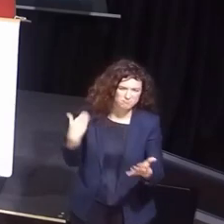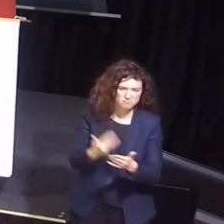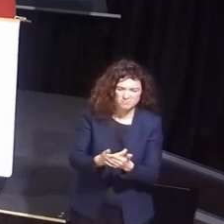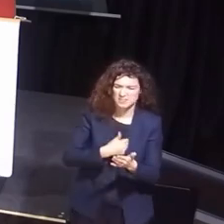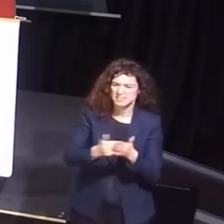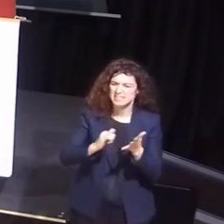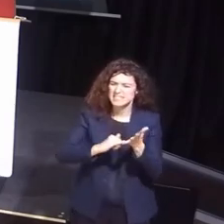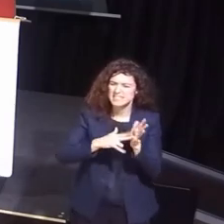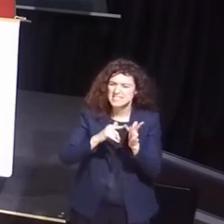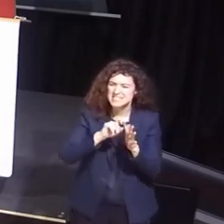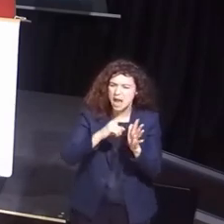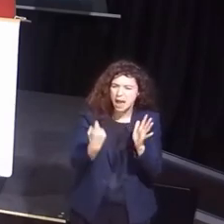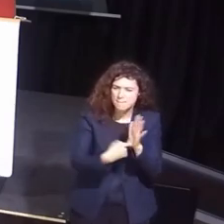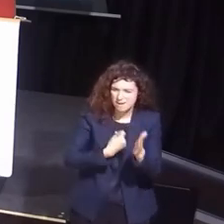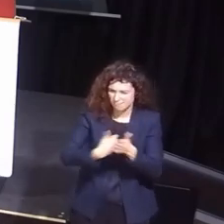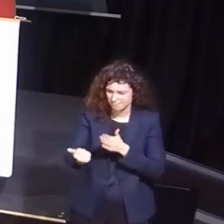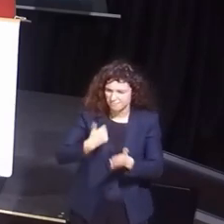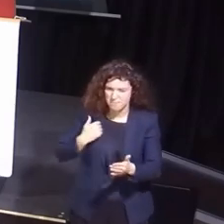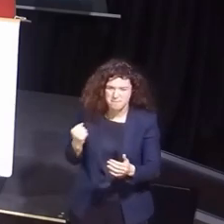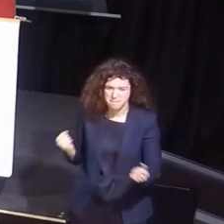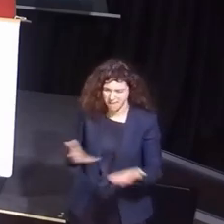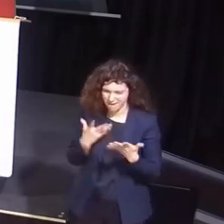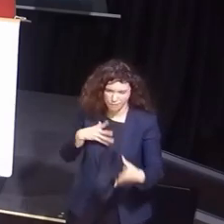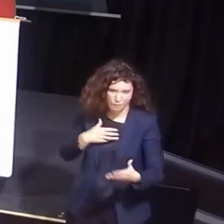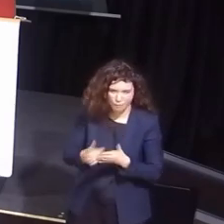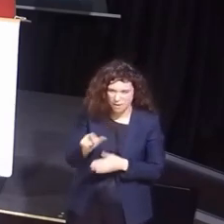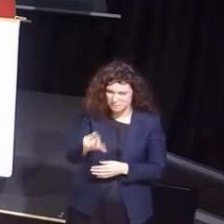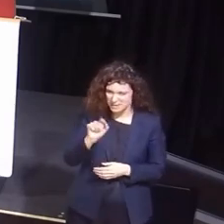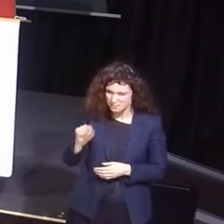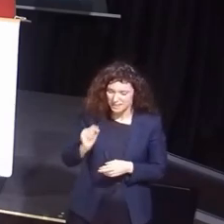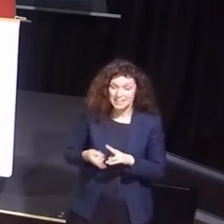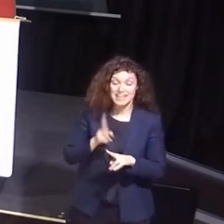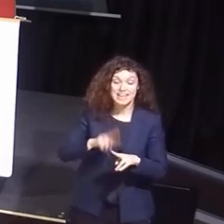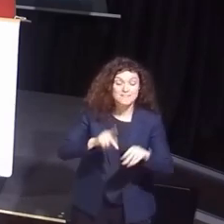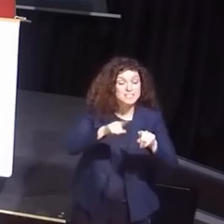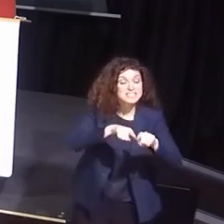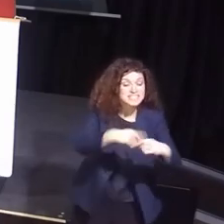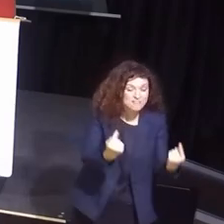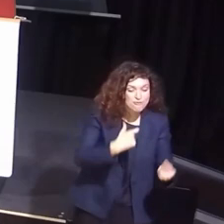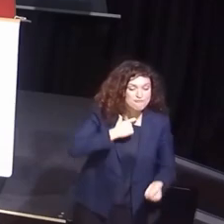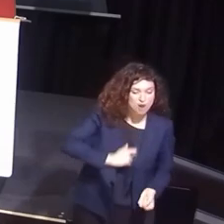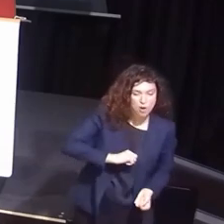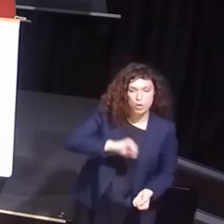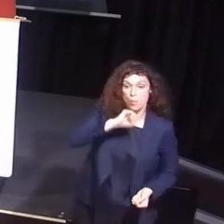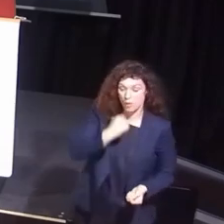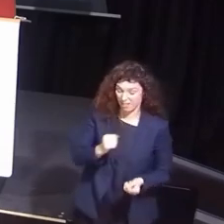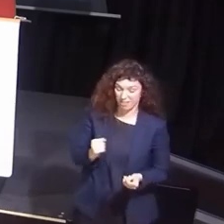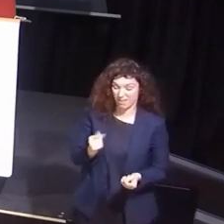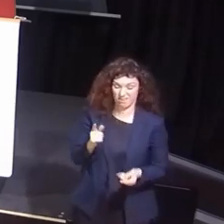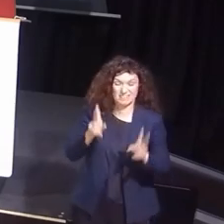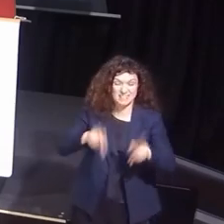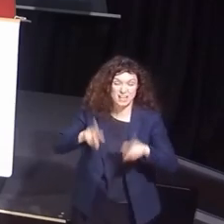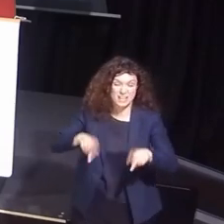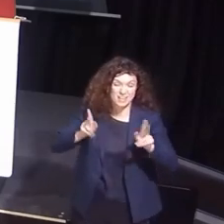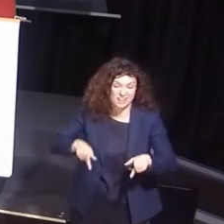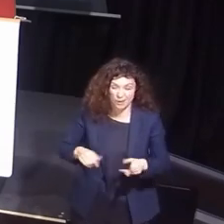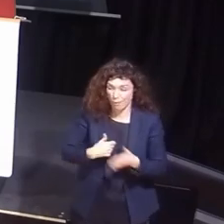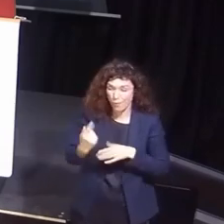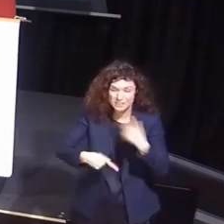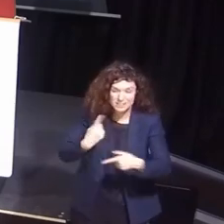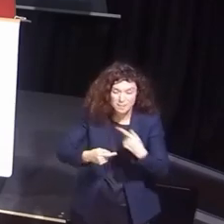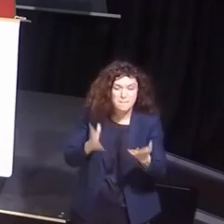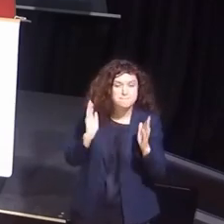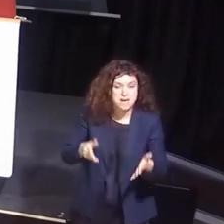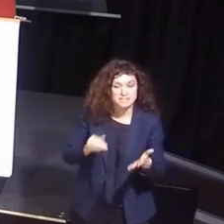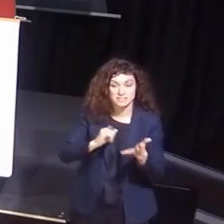played any other role, it would turn into the picking Jamie up off the floor game, because I'd constantly die. And then what would happen is I'd